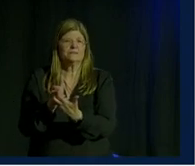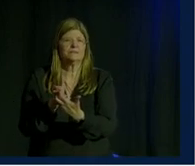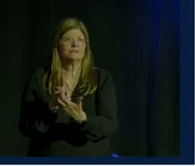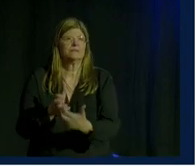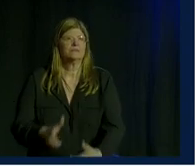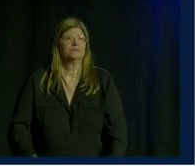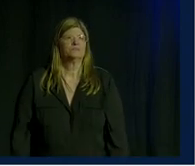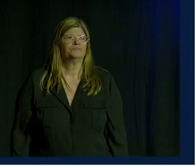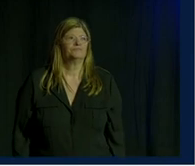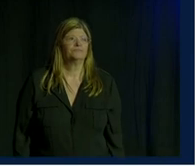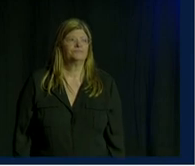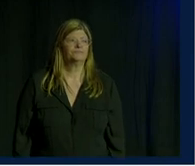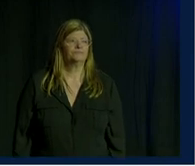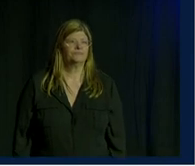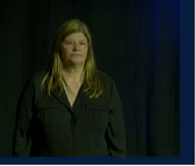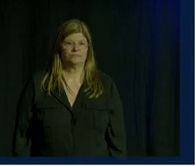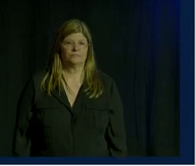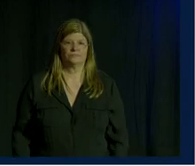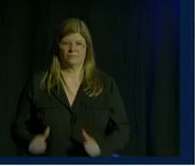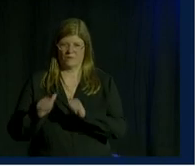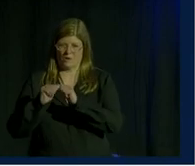get them from start to finish?